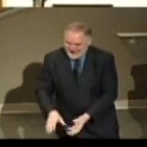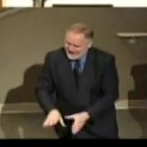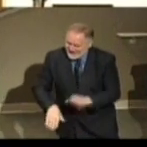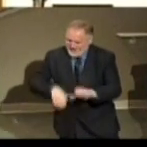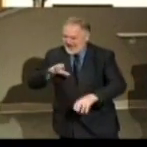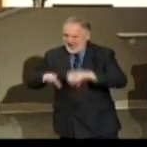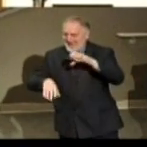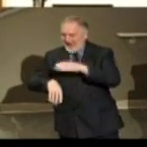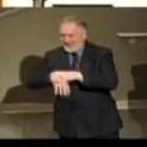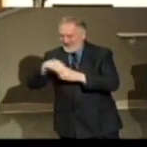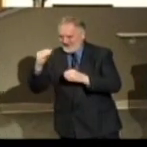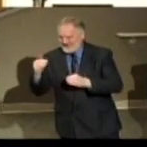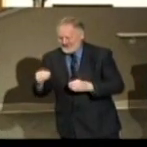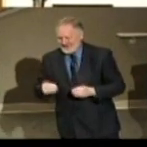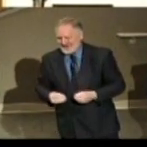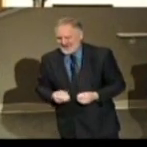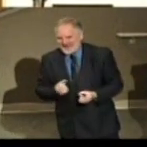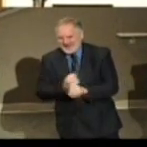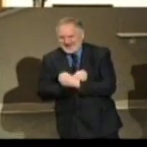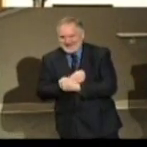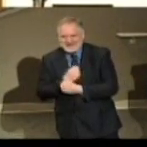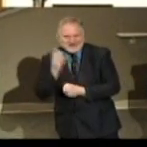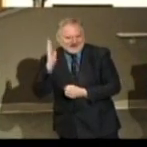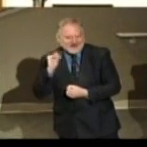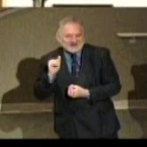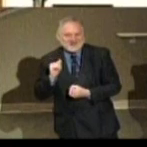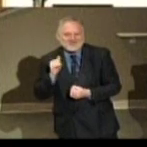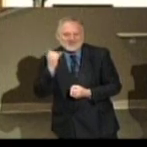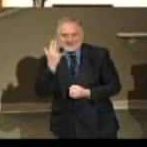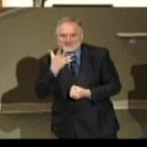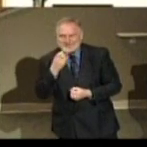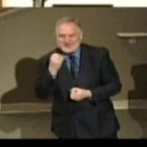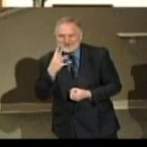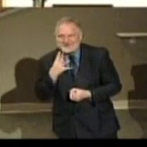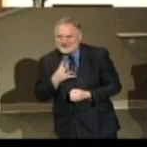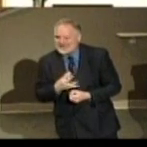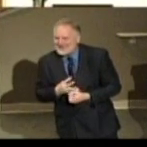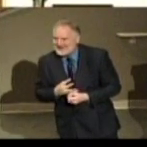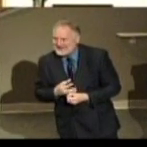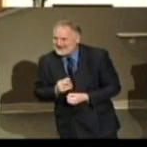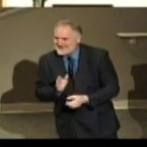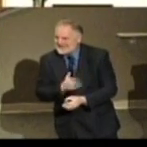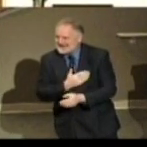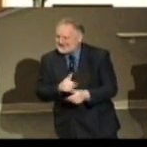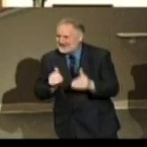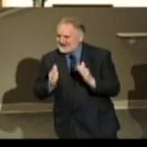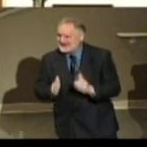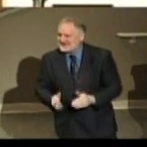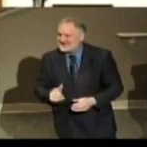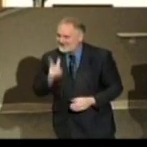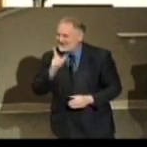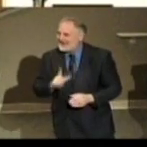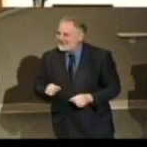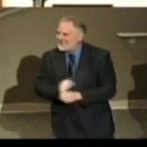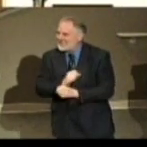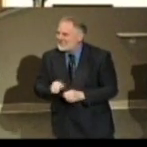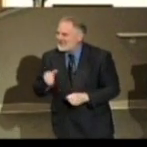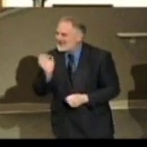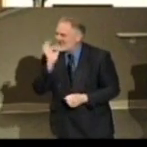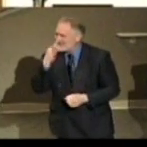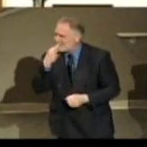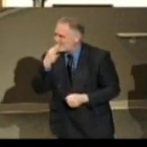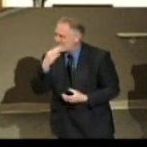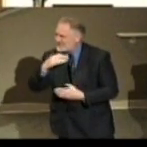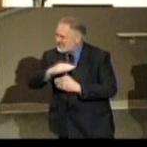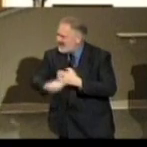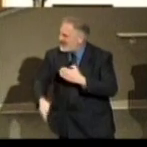sing, and thank you for lending all the wonderful, the beautiful motel room, and boy, the lady who did the fruit basket, God bless you. What a great